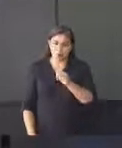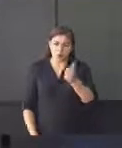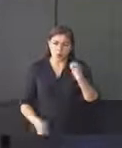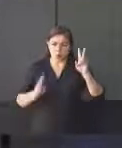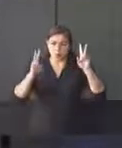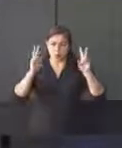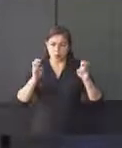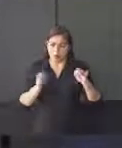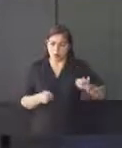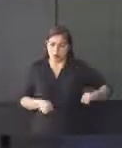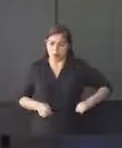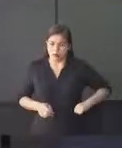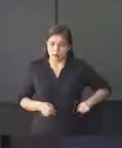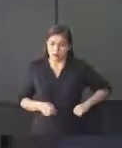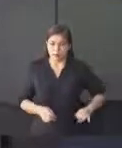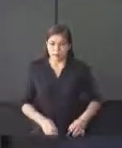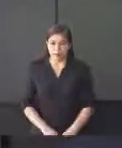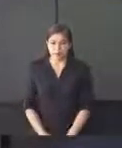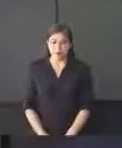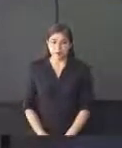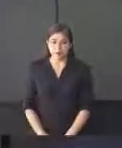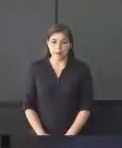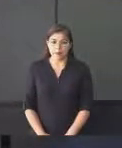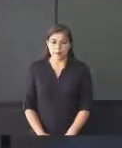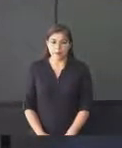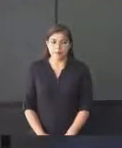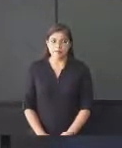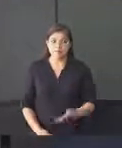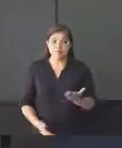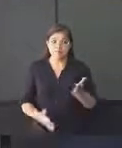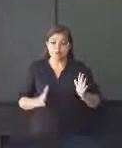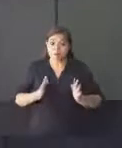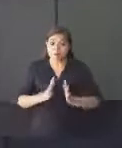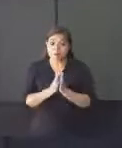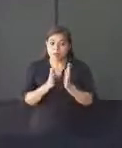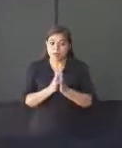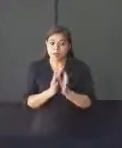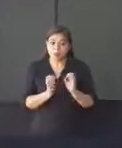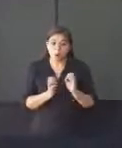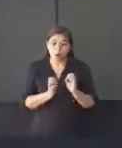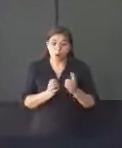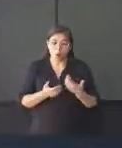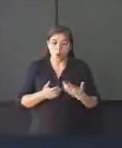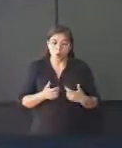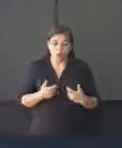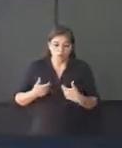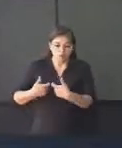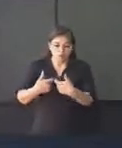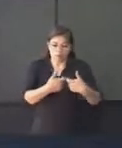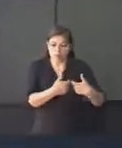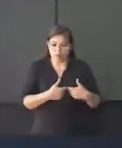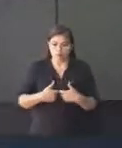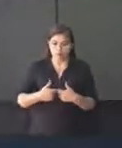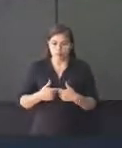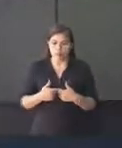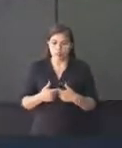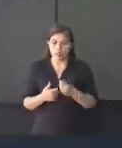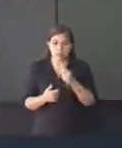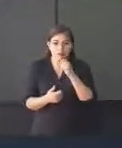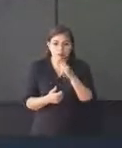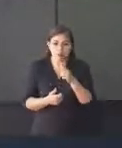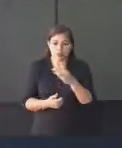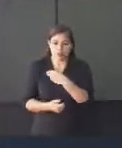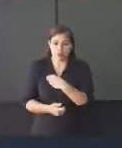You've mentioned another interesting topic, which is collaboration or cooperation